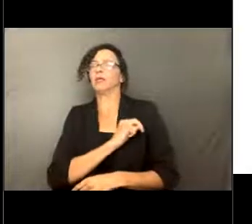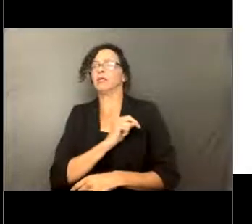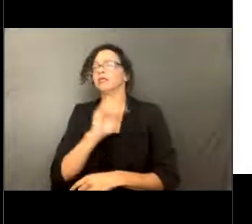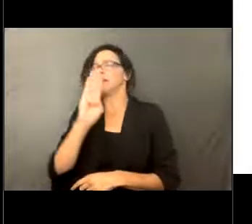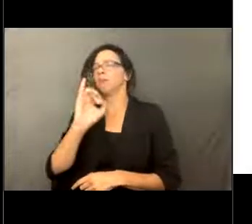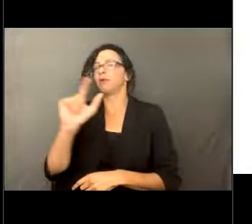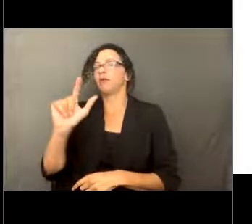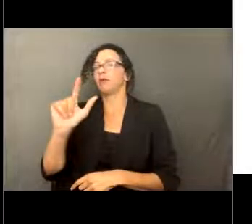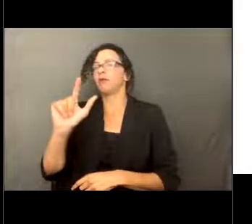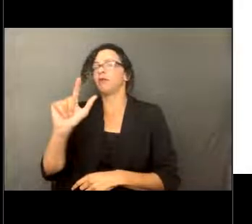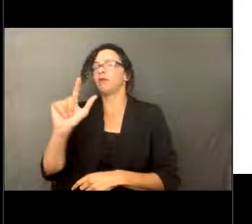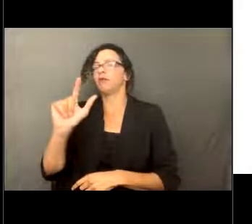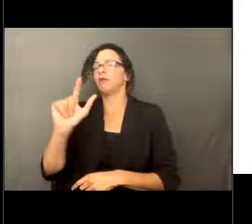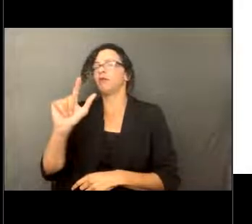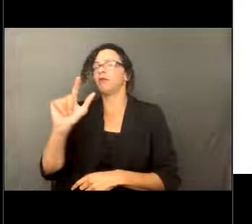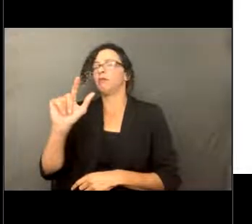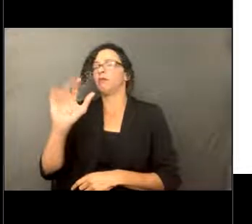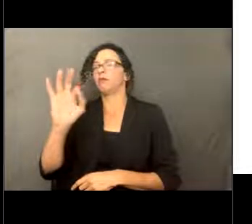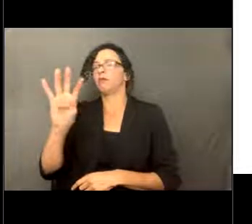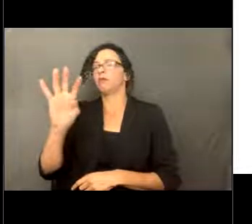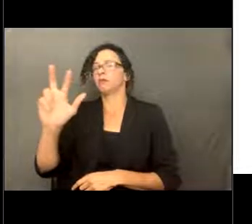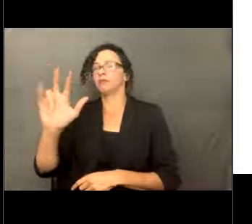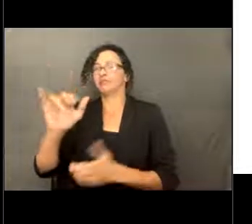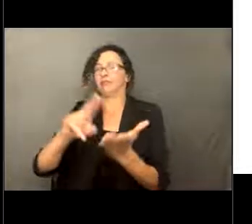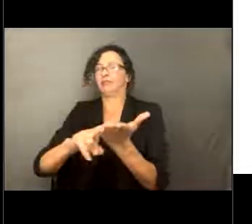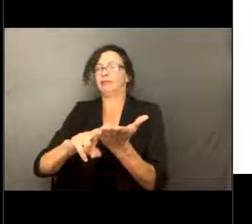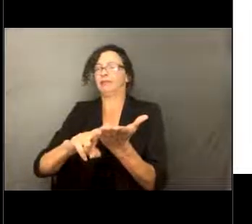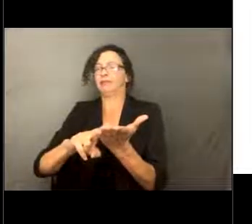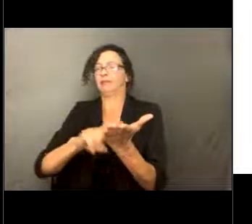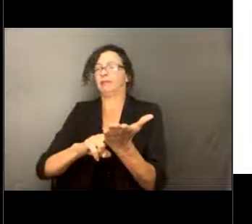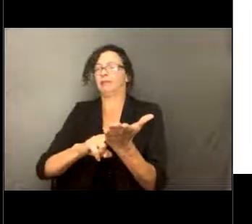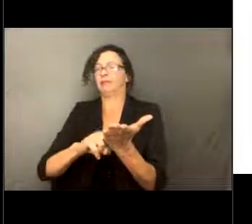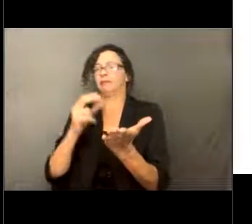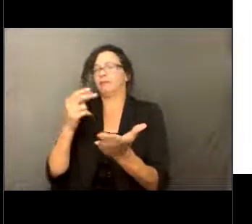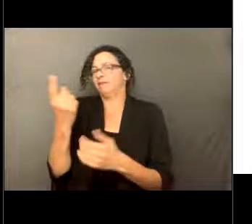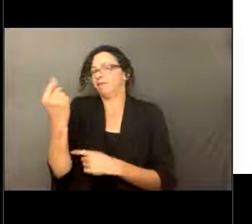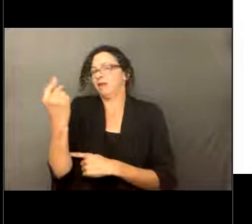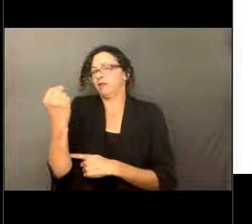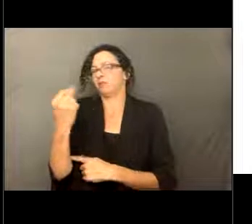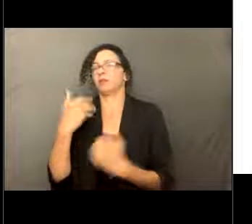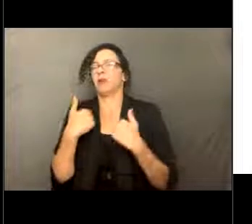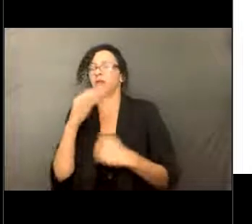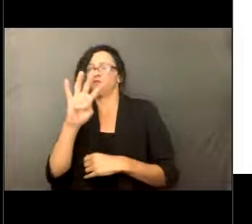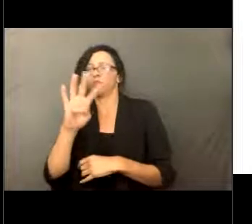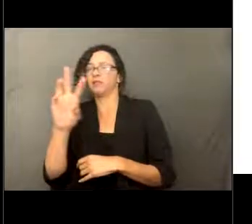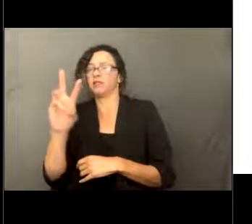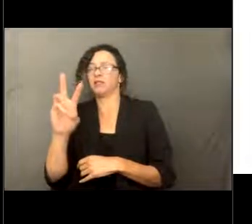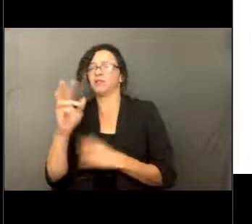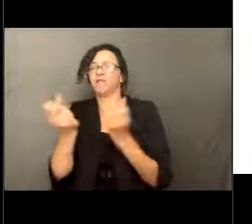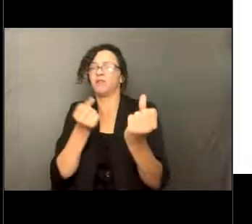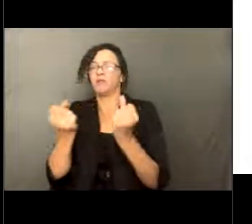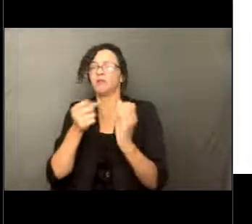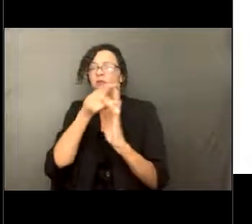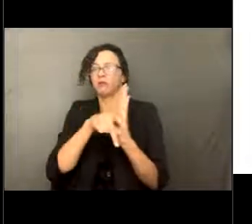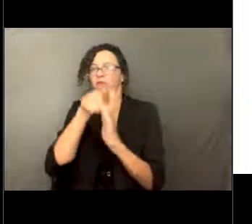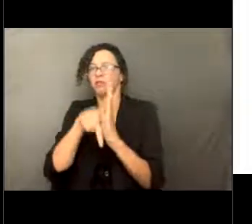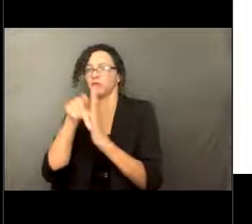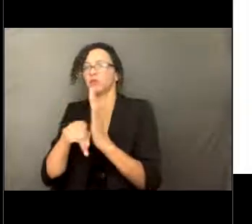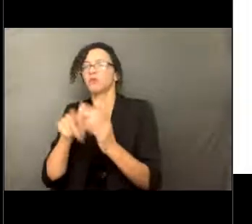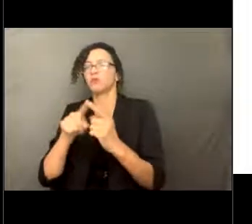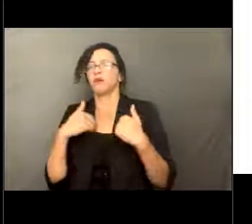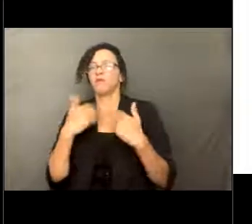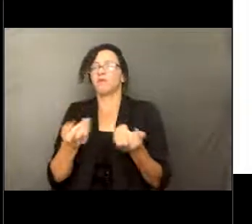which included 16 specific provisions that revised the vehicle code to provide greater flexibility in setting